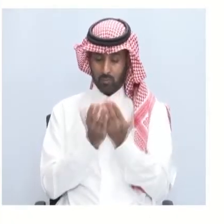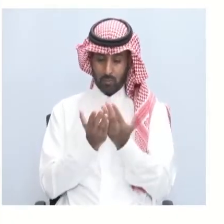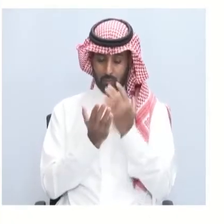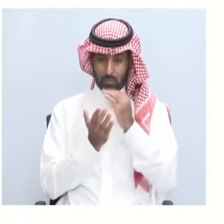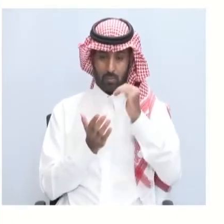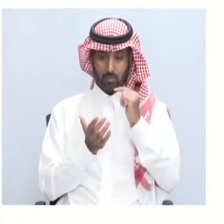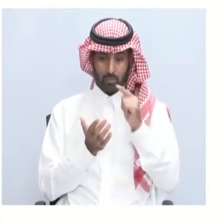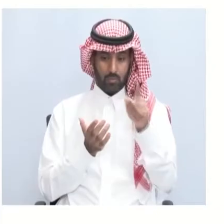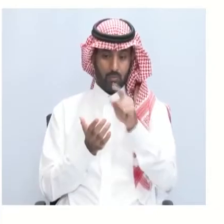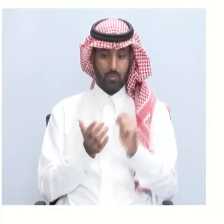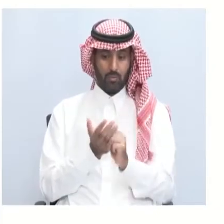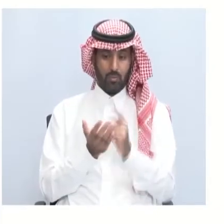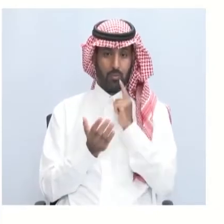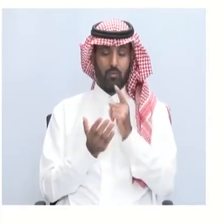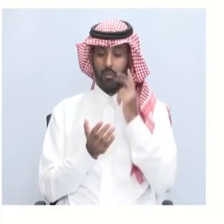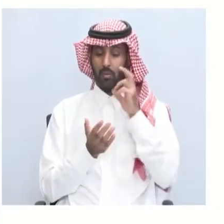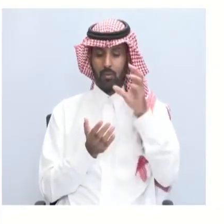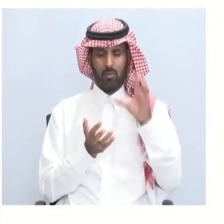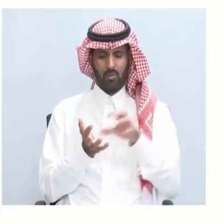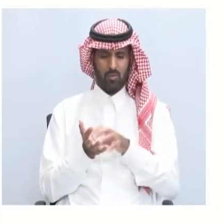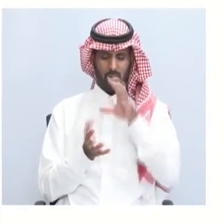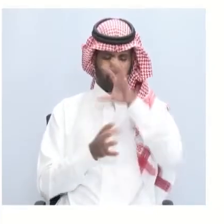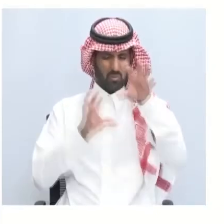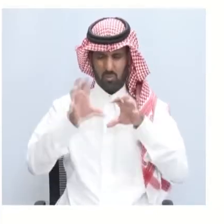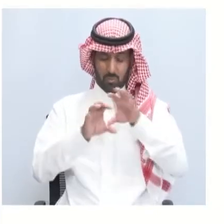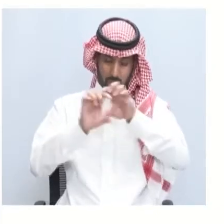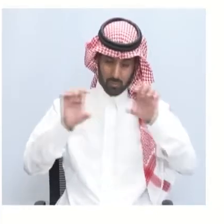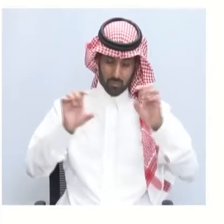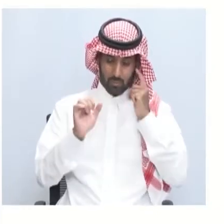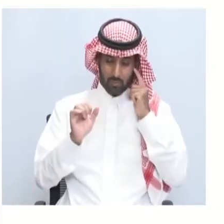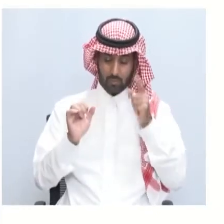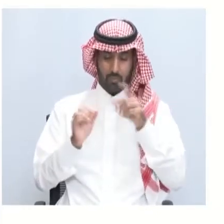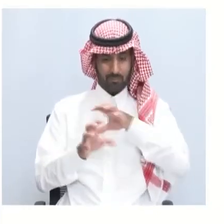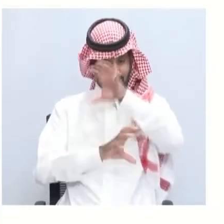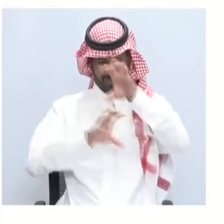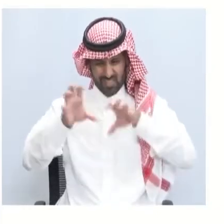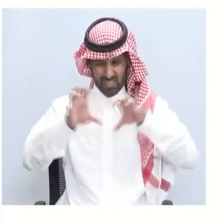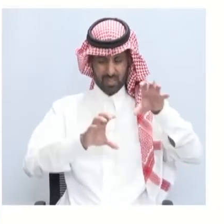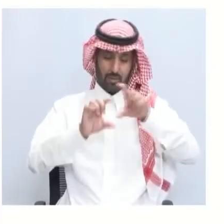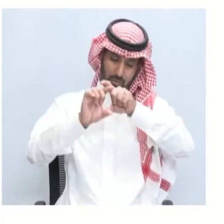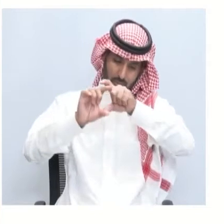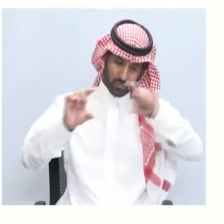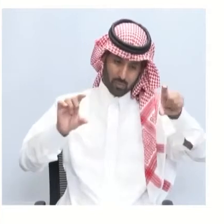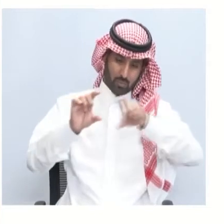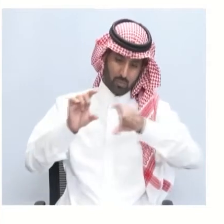these questions and solve some of these puzzles. Unscramble these